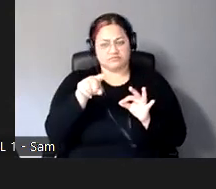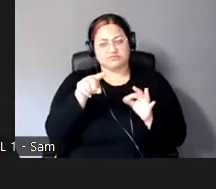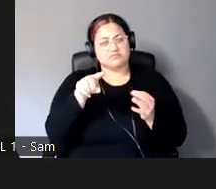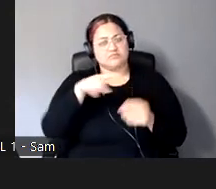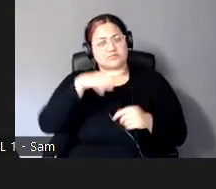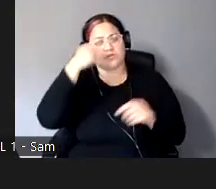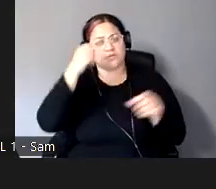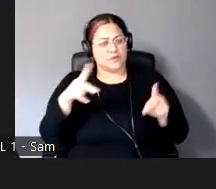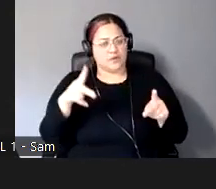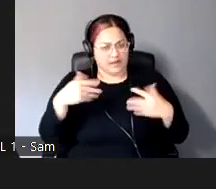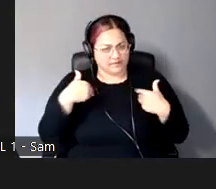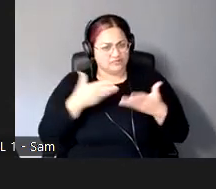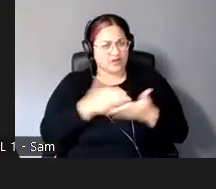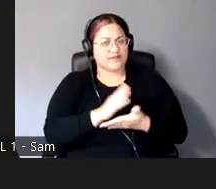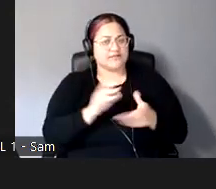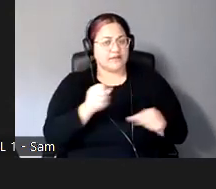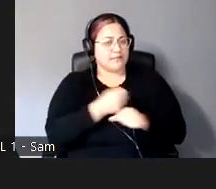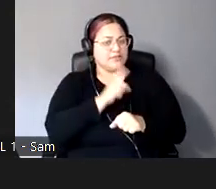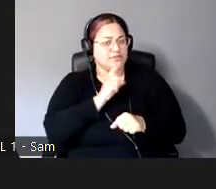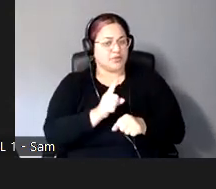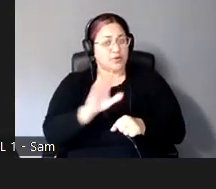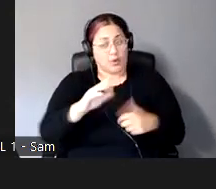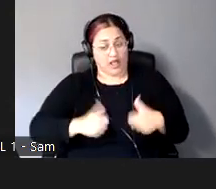or maintain your quality of life.